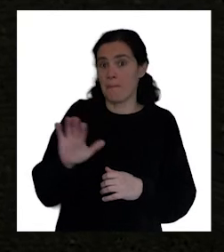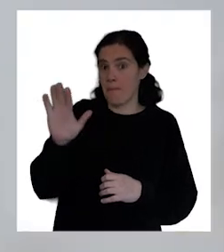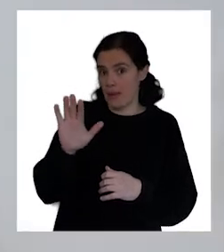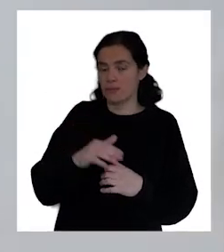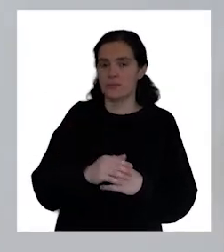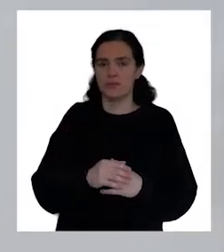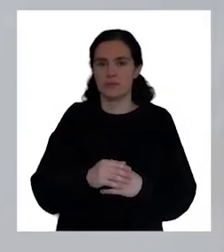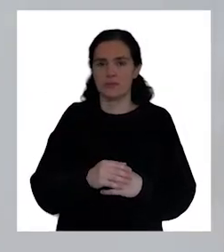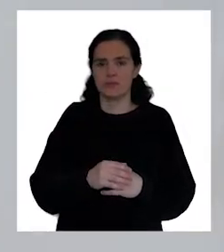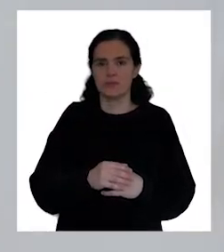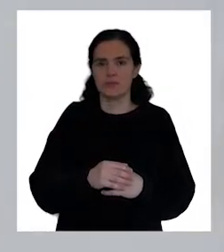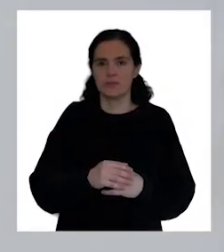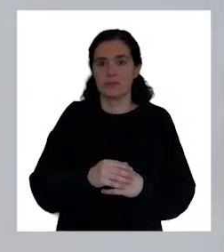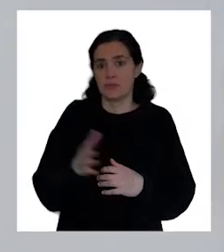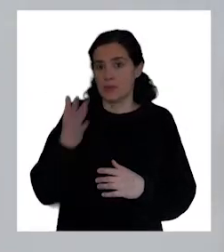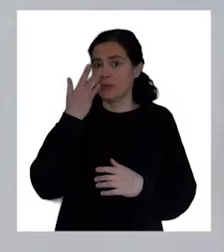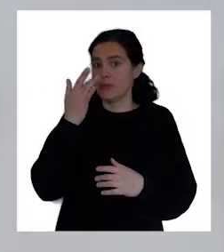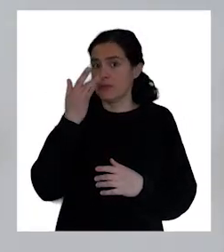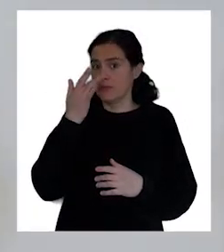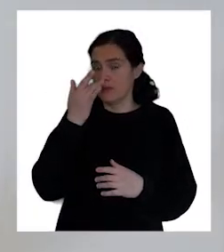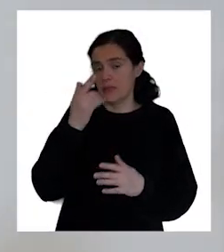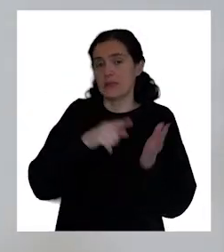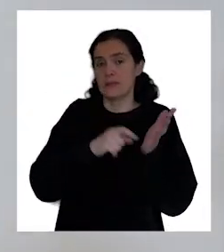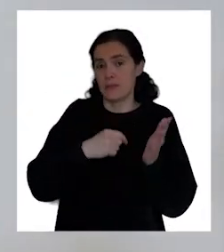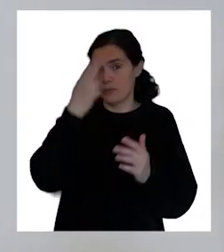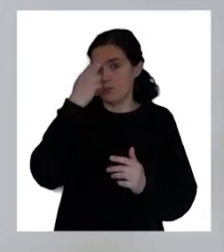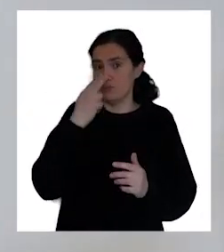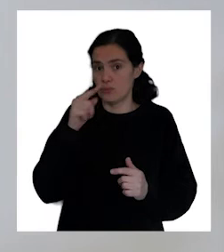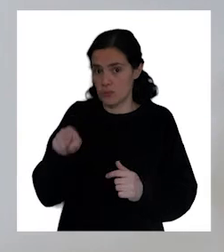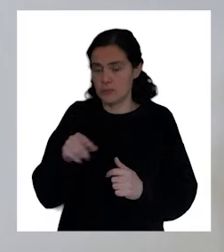image of African